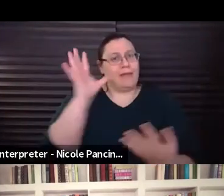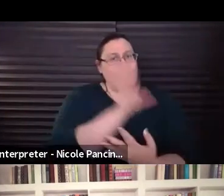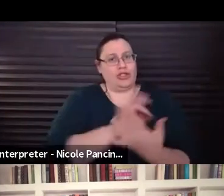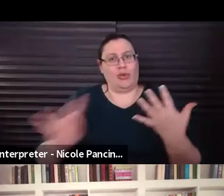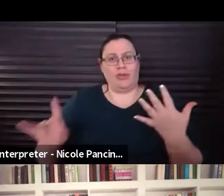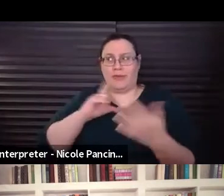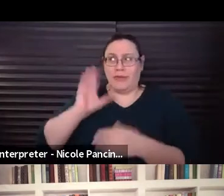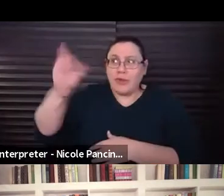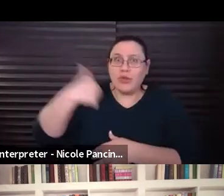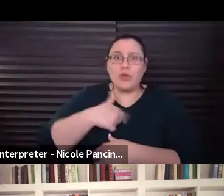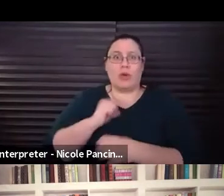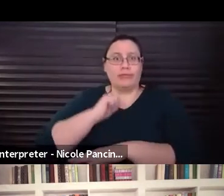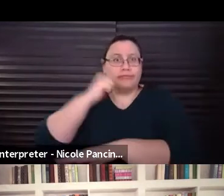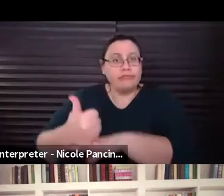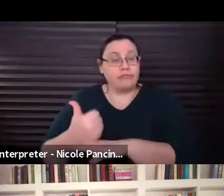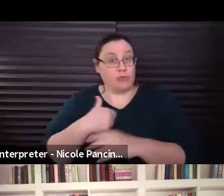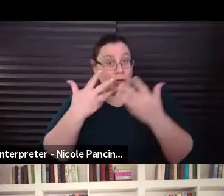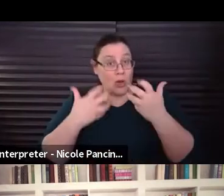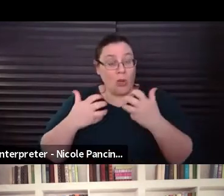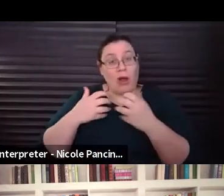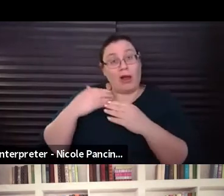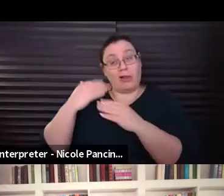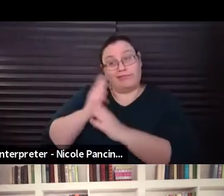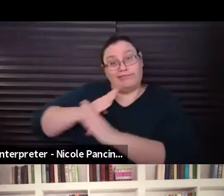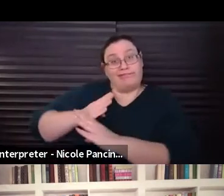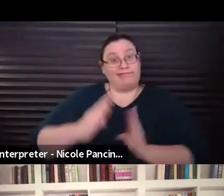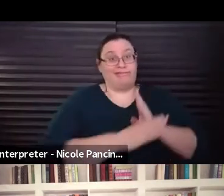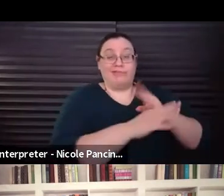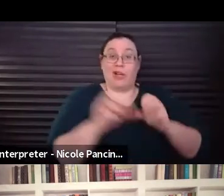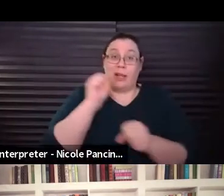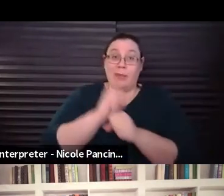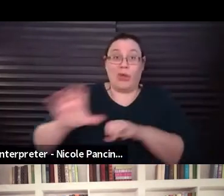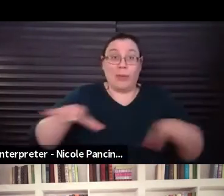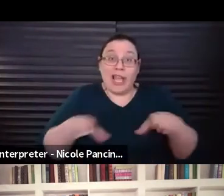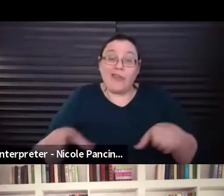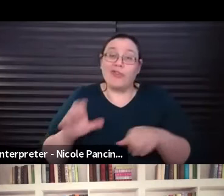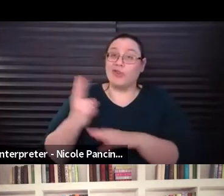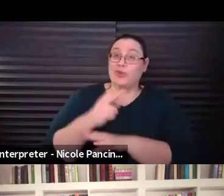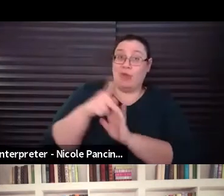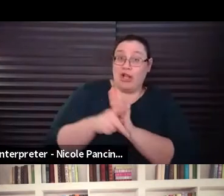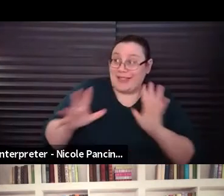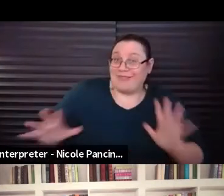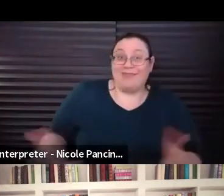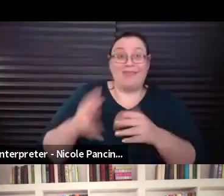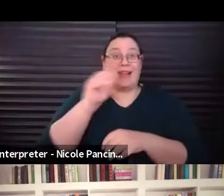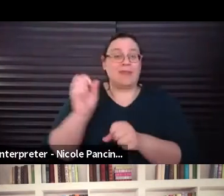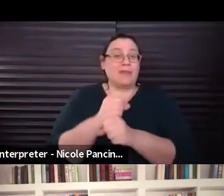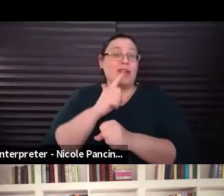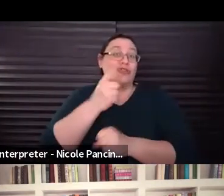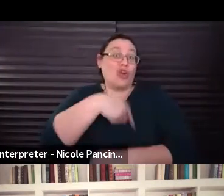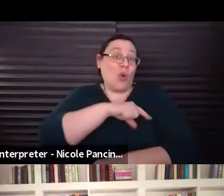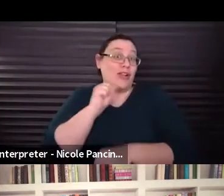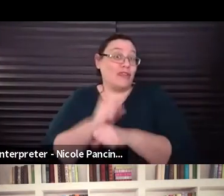want to create. Are we going to create guardrails on employer behavior and use policy to incentivize companies to improve the quality of work